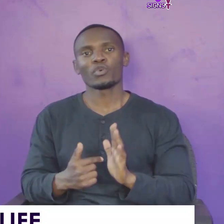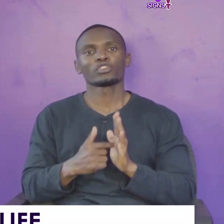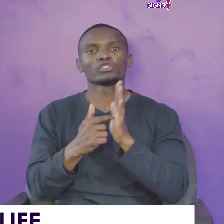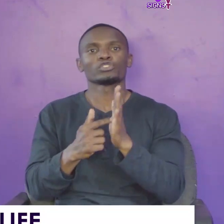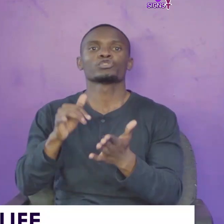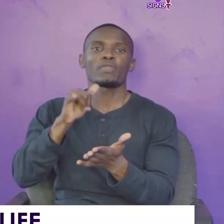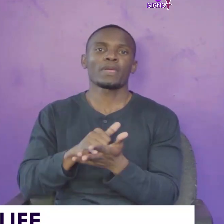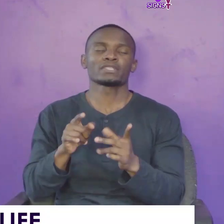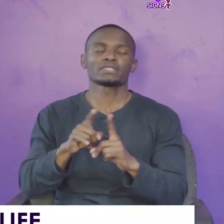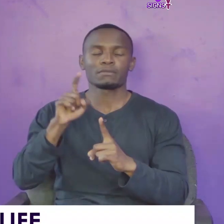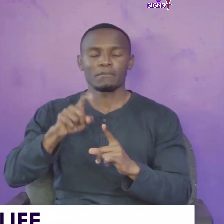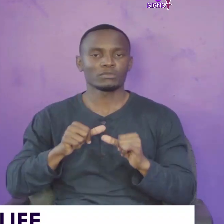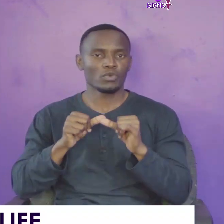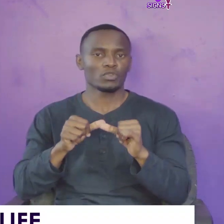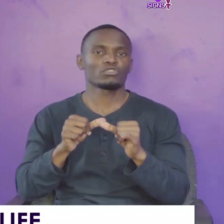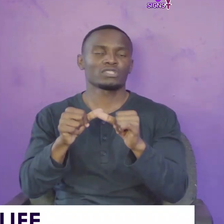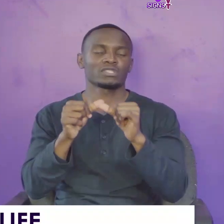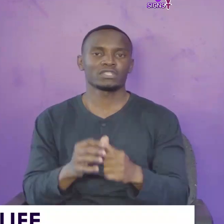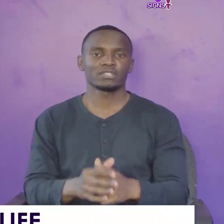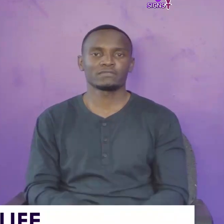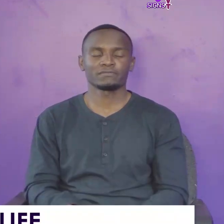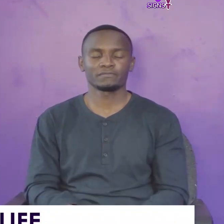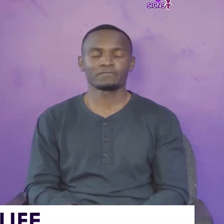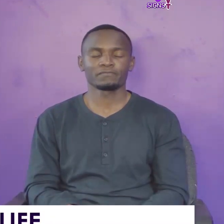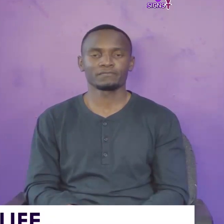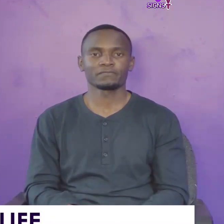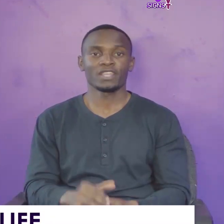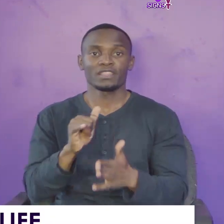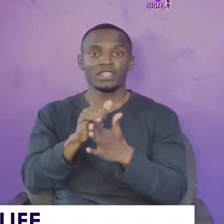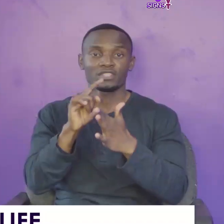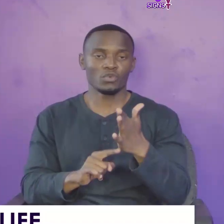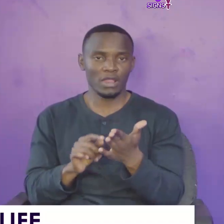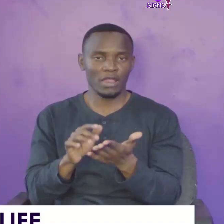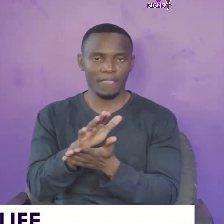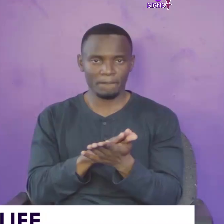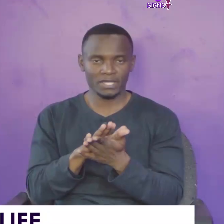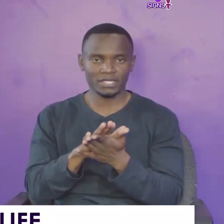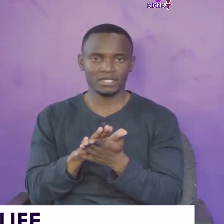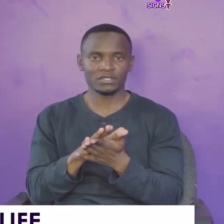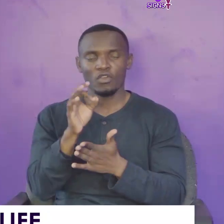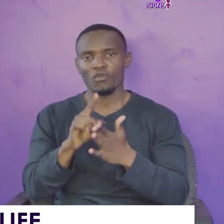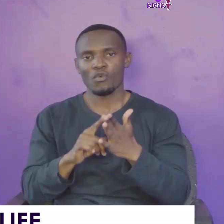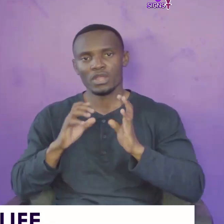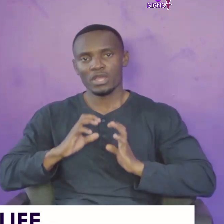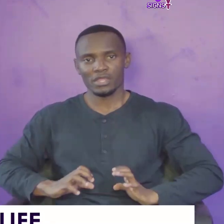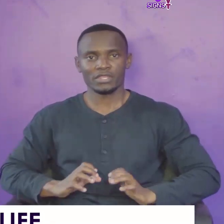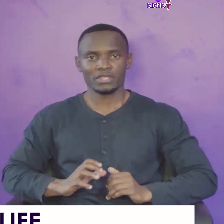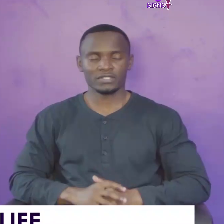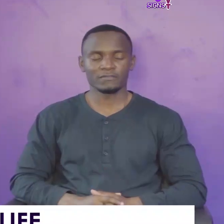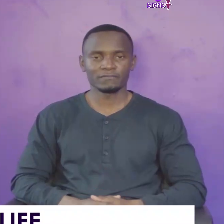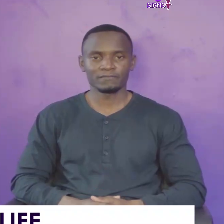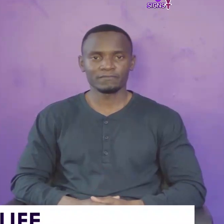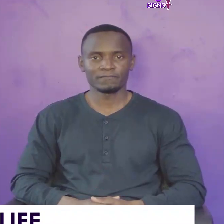to be consistent. Yes, very consistent. Actually, that is the basis or the root of ethics. Okay. Yes, it has to